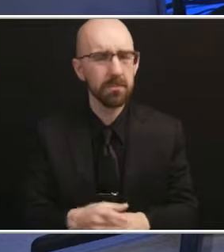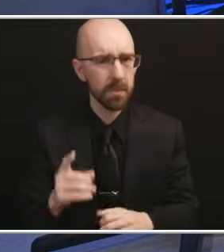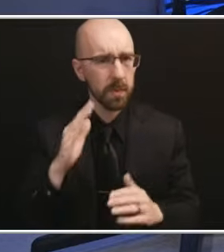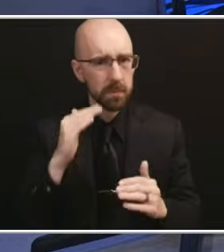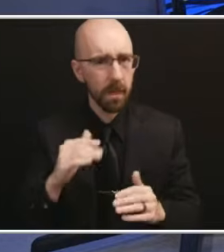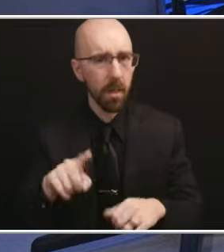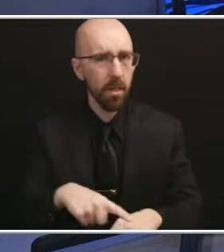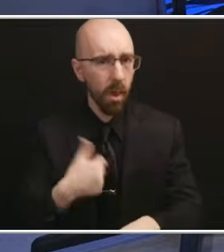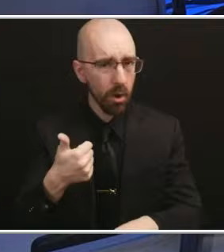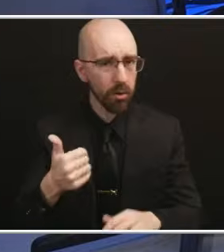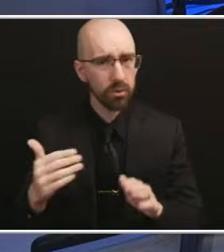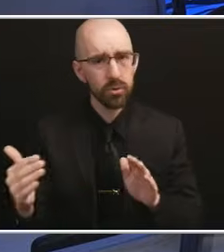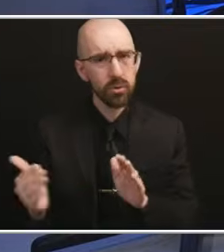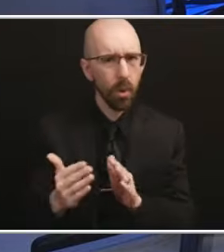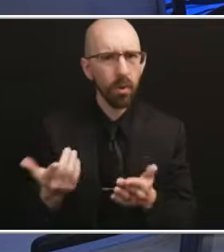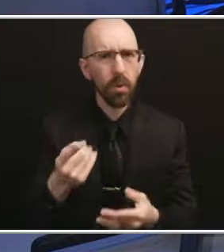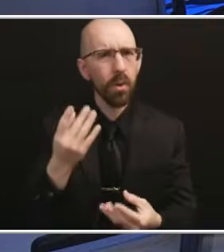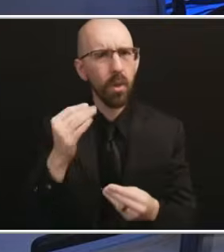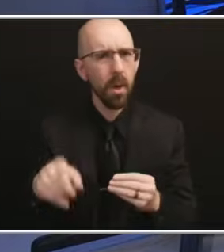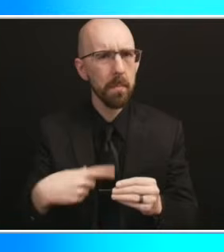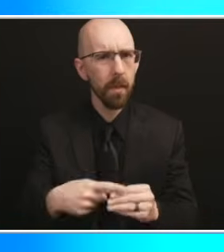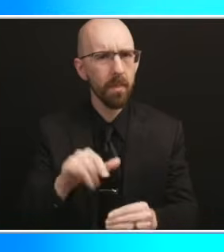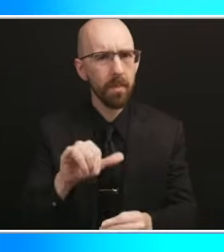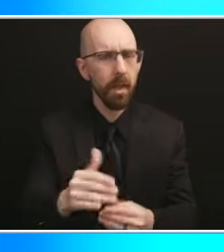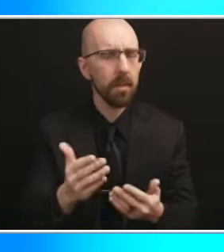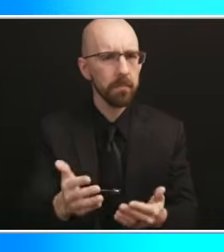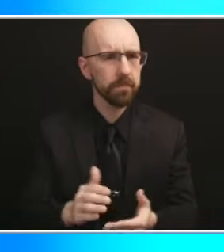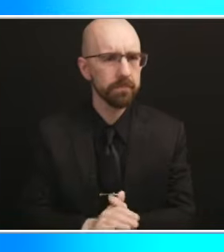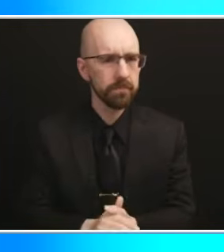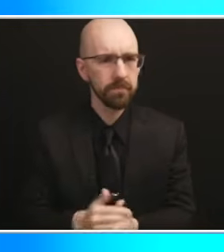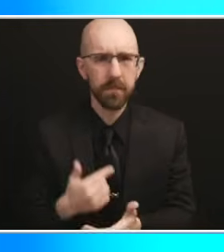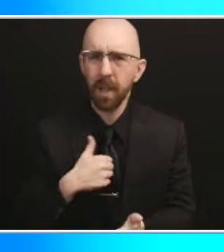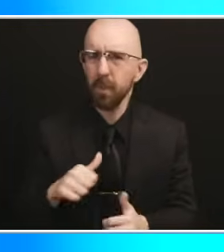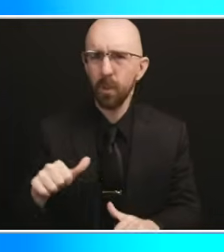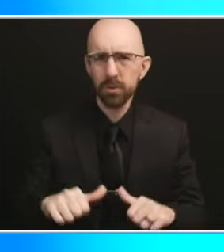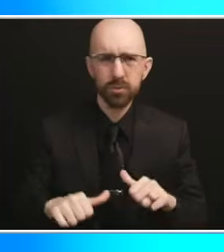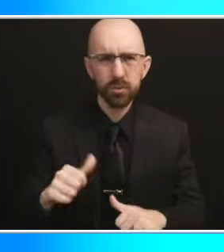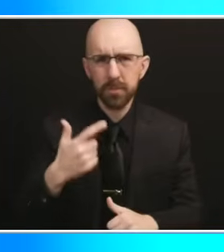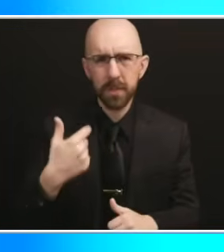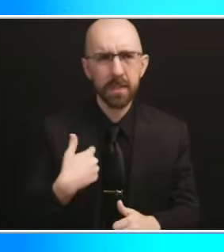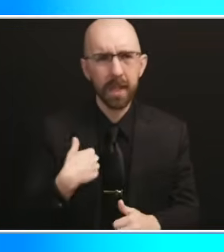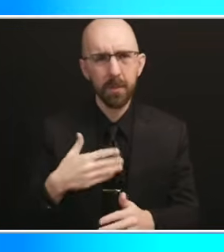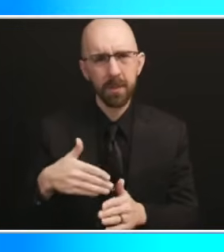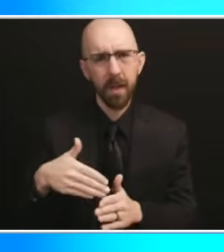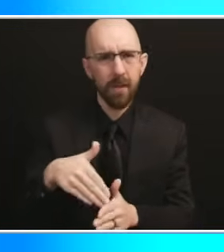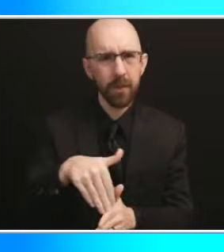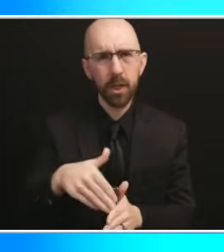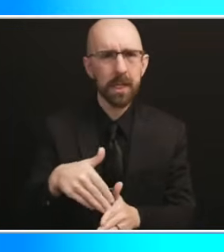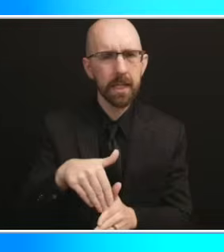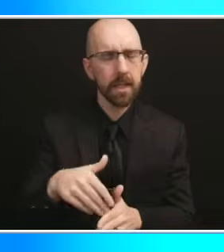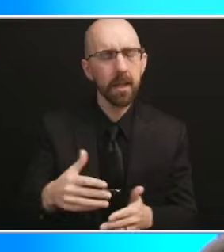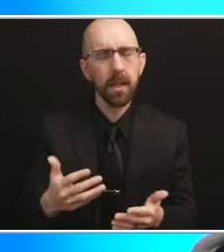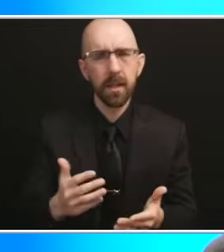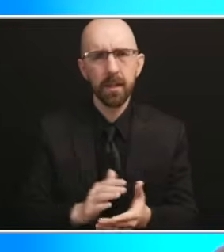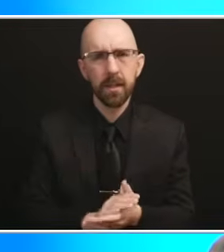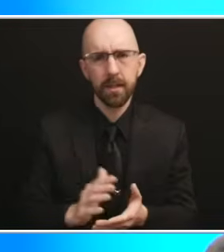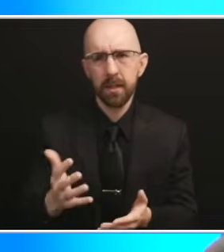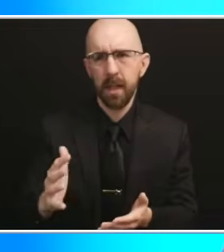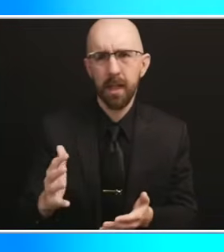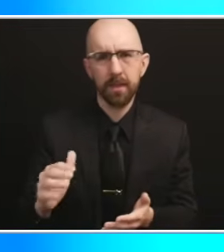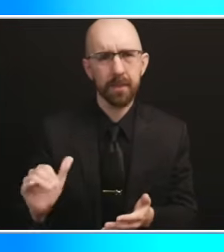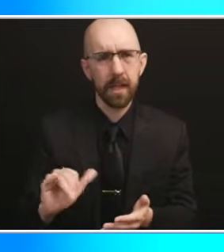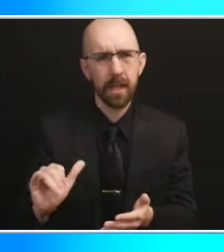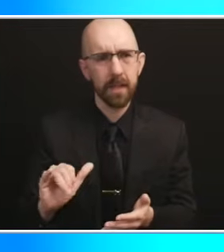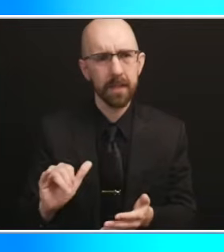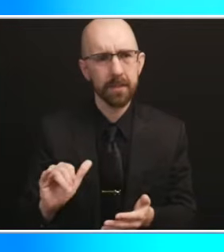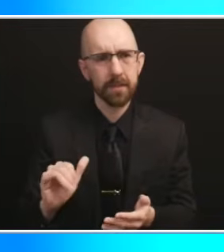what was your thought about that? I wasn't sure, just because I was hovering at kind of a low 20s